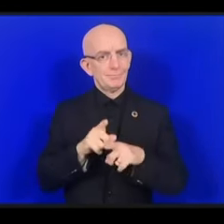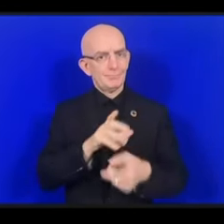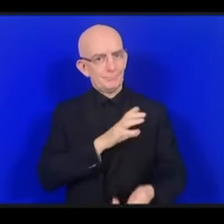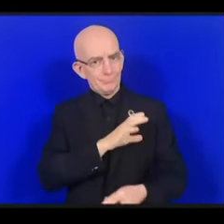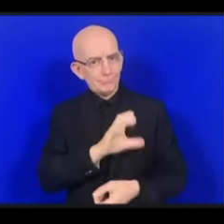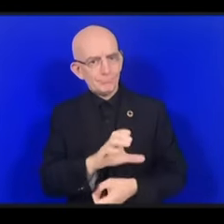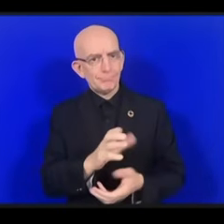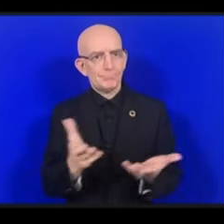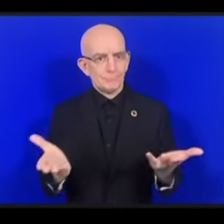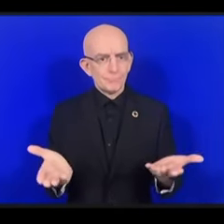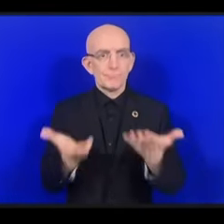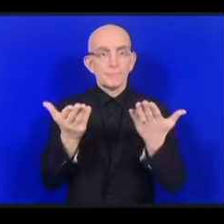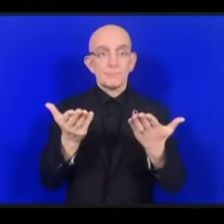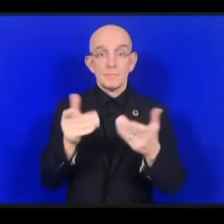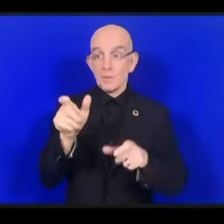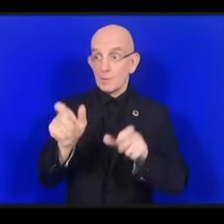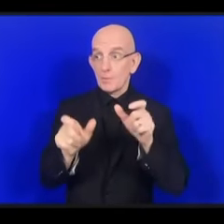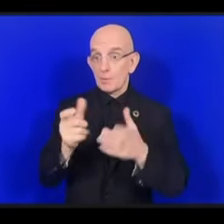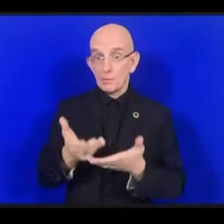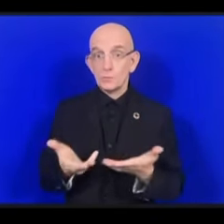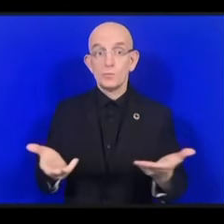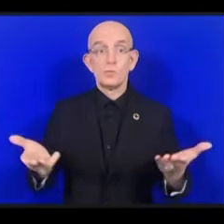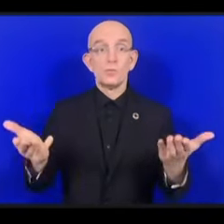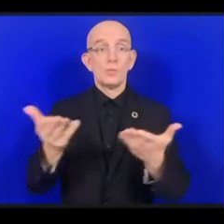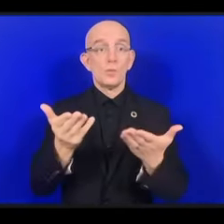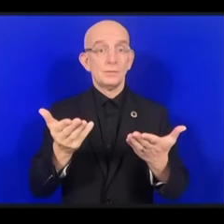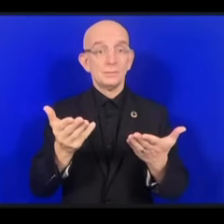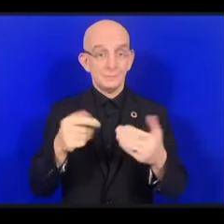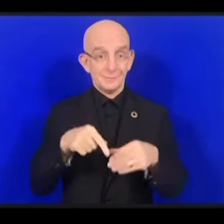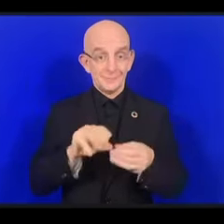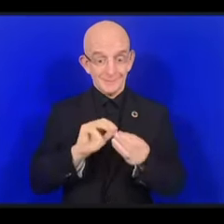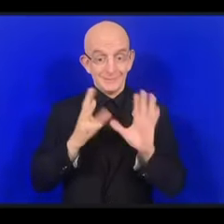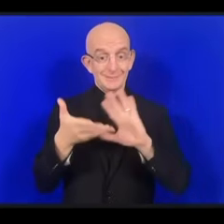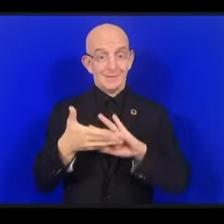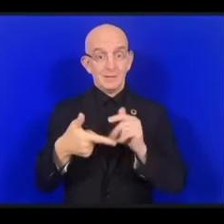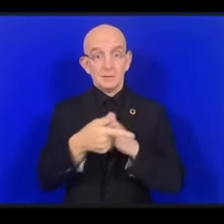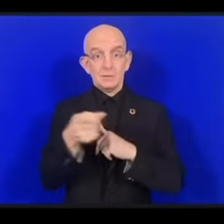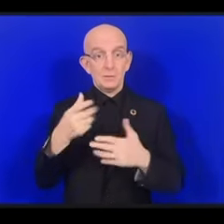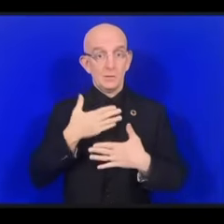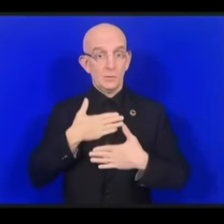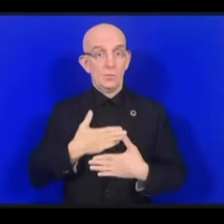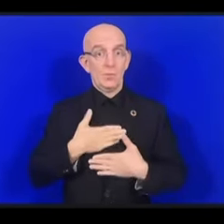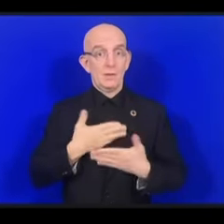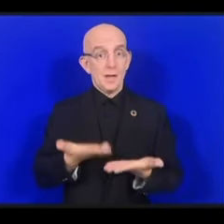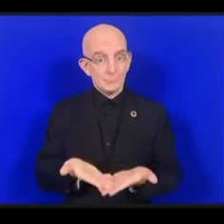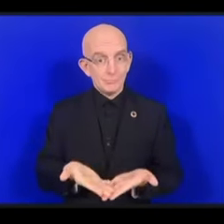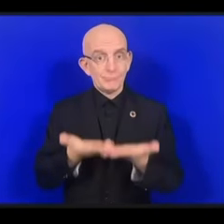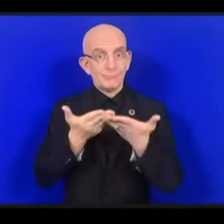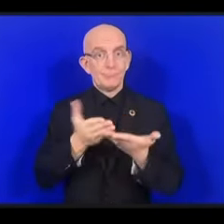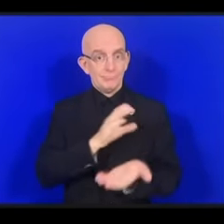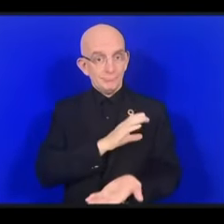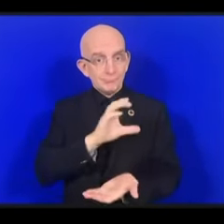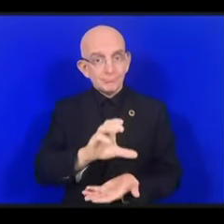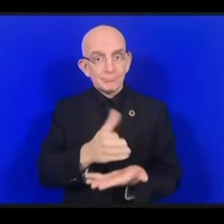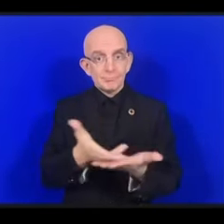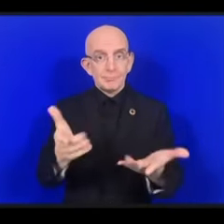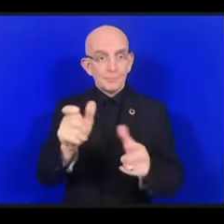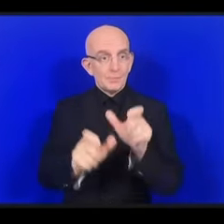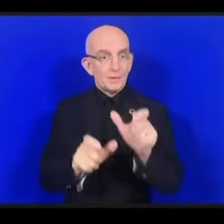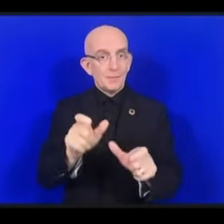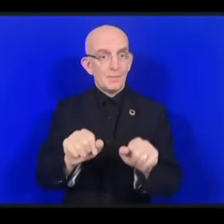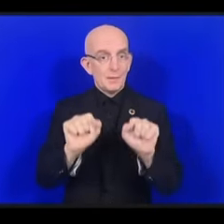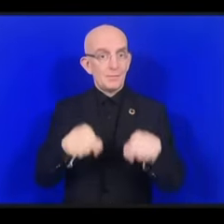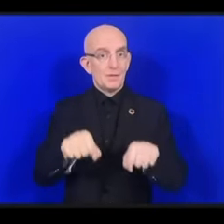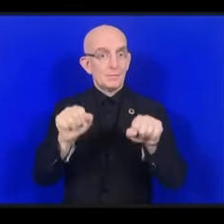Everything in this world is made up of connections. All life in this world is supported by